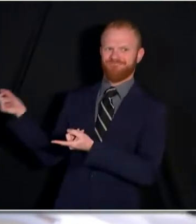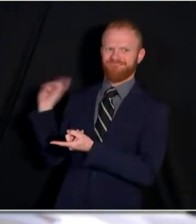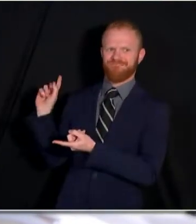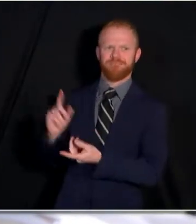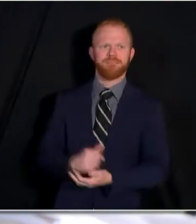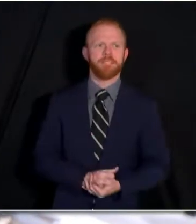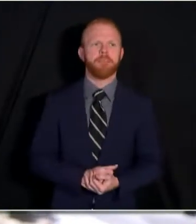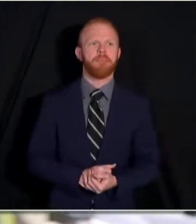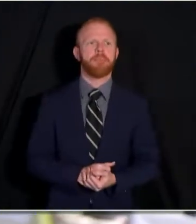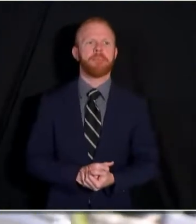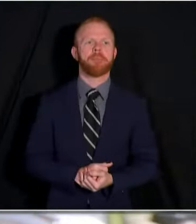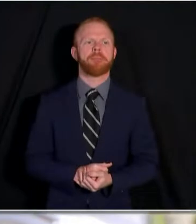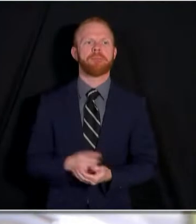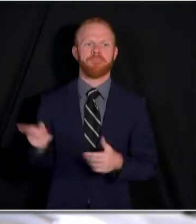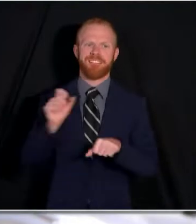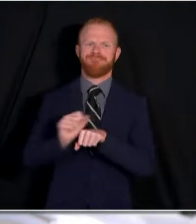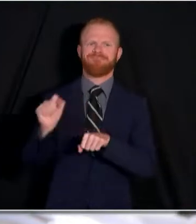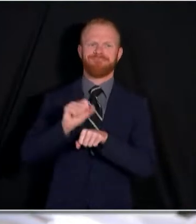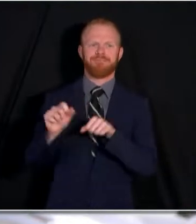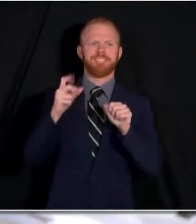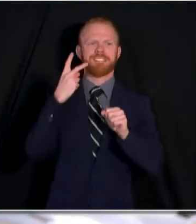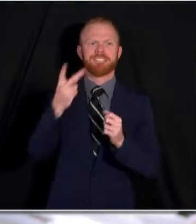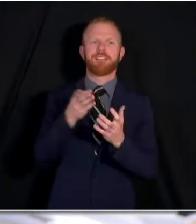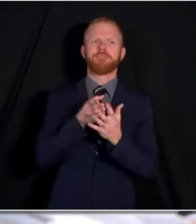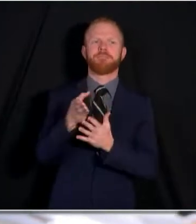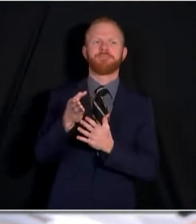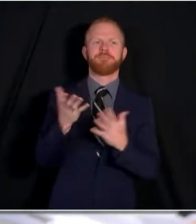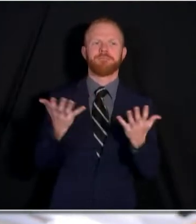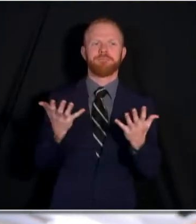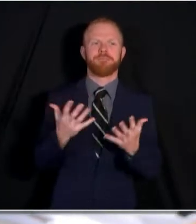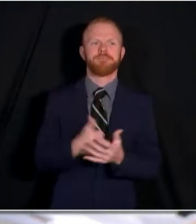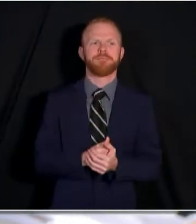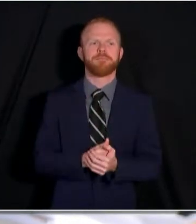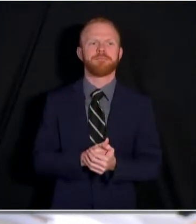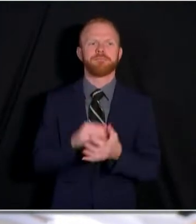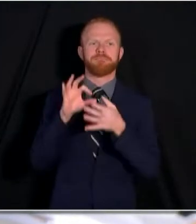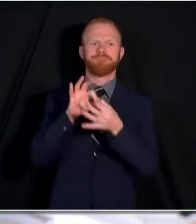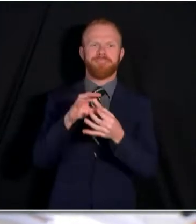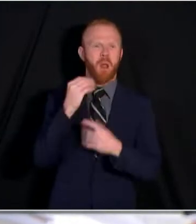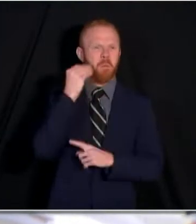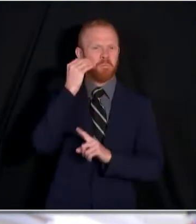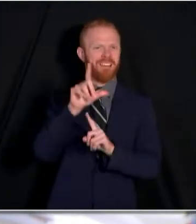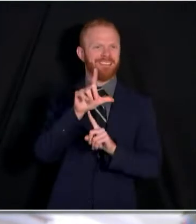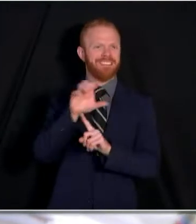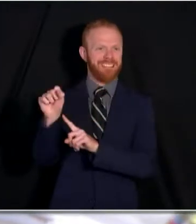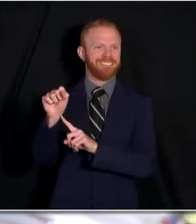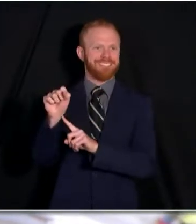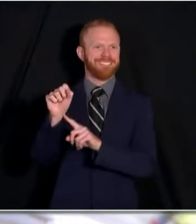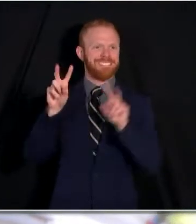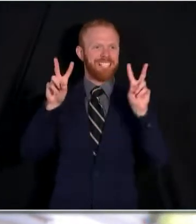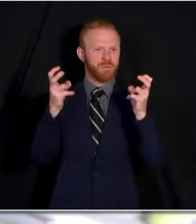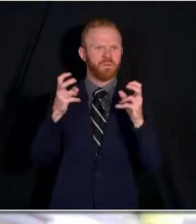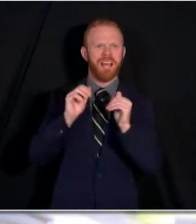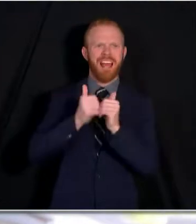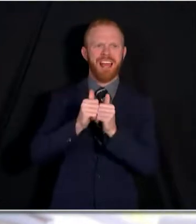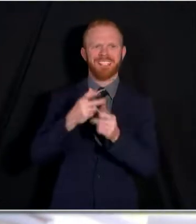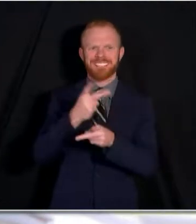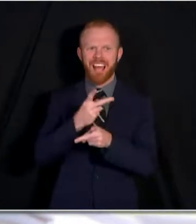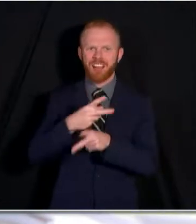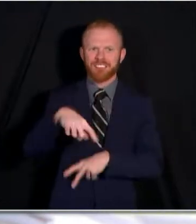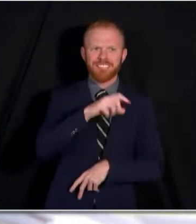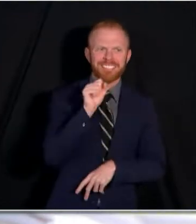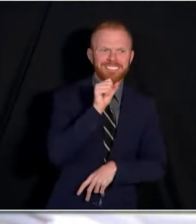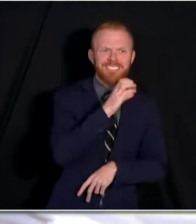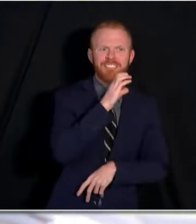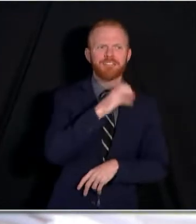time and again on homelessness. We've seen that in this pandemic on feeding our seniors. Now we're seeing it on getting vaccines out there. And I couldn't ask for a better